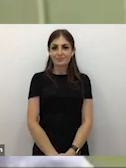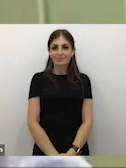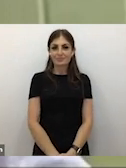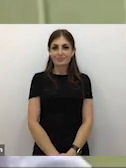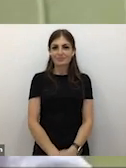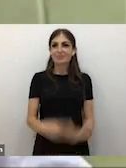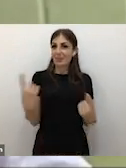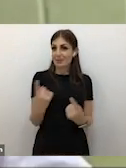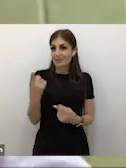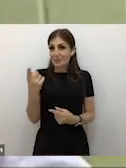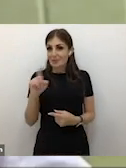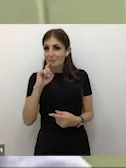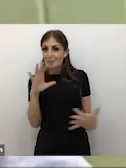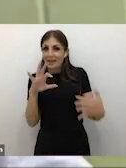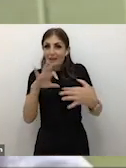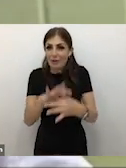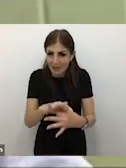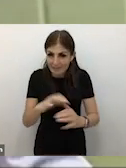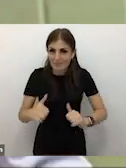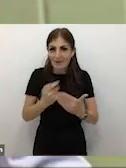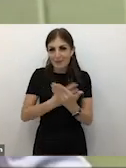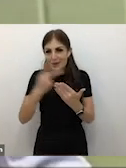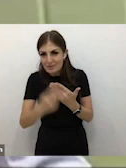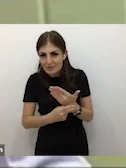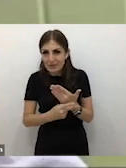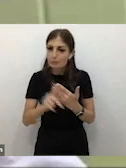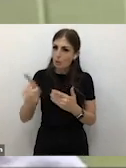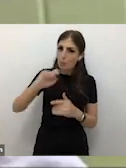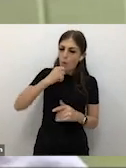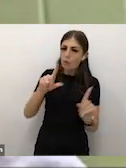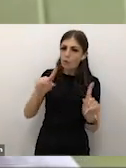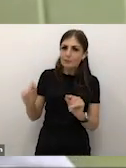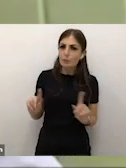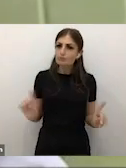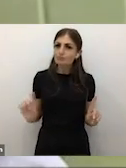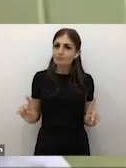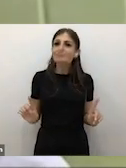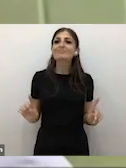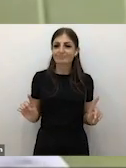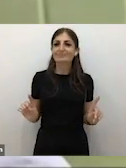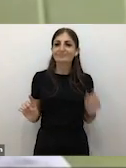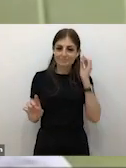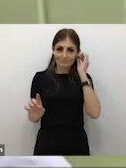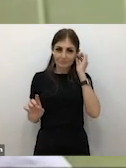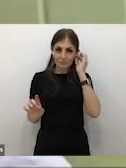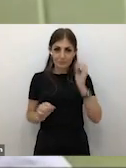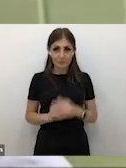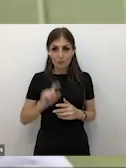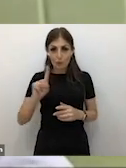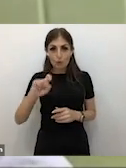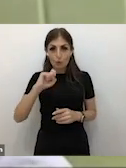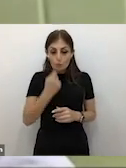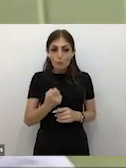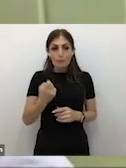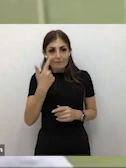So that's who you're going to be connecting with in the program, but what are you going to be doing in the program? Well, you're going to be exploring